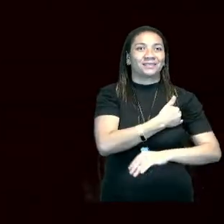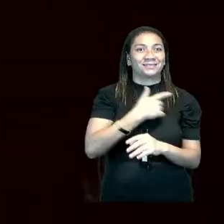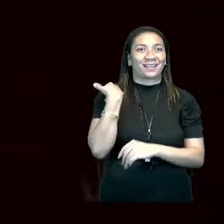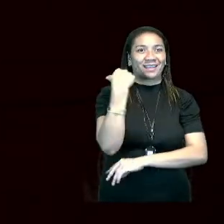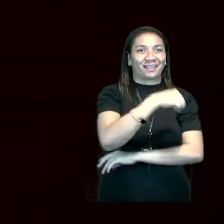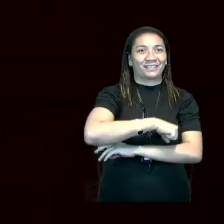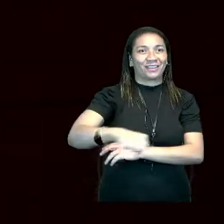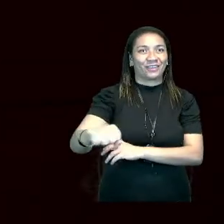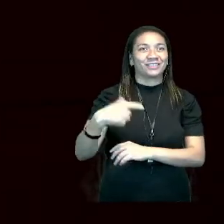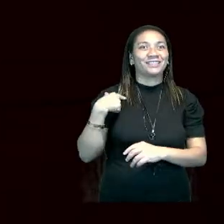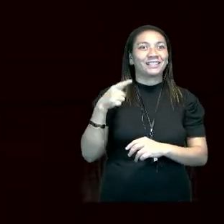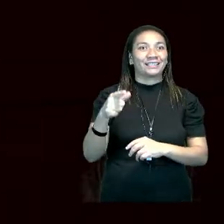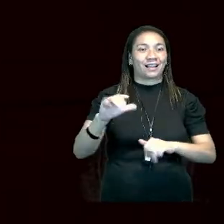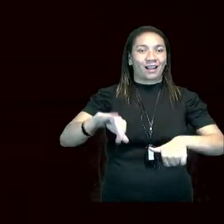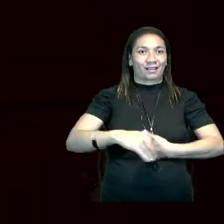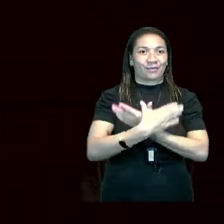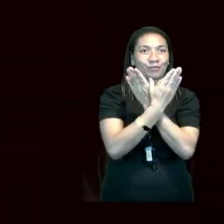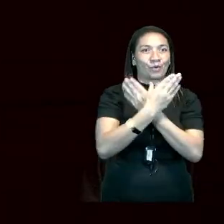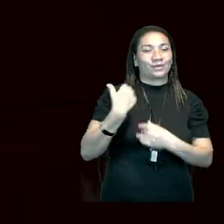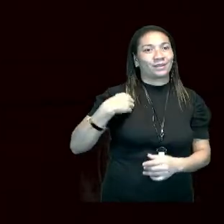Minister of Human Rights of the